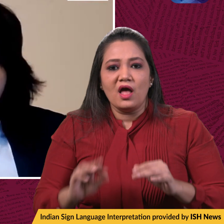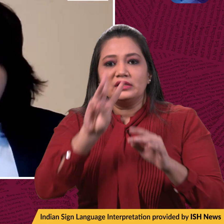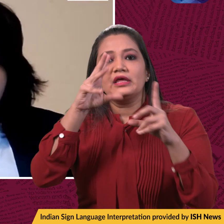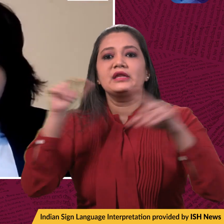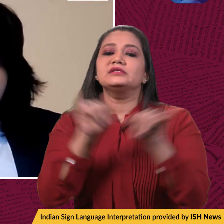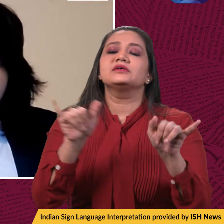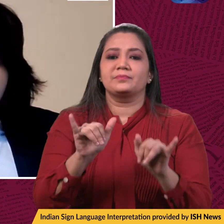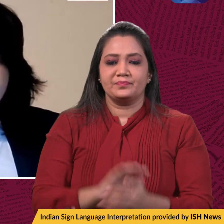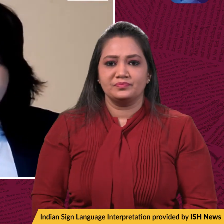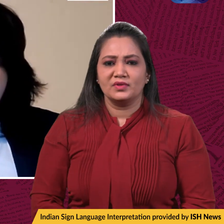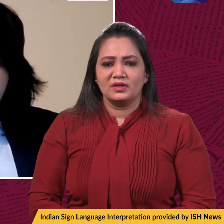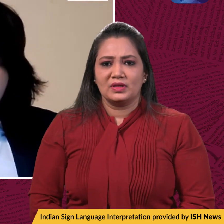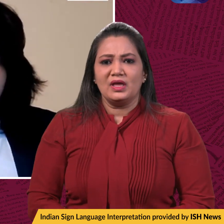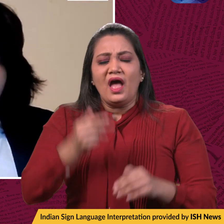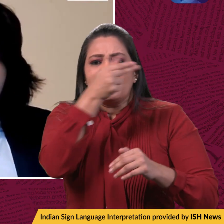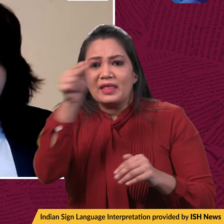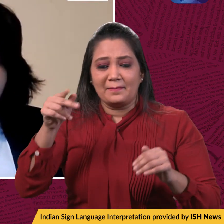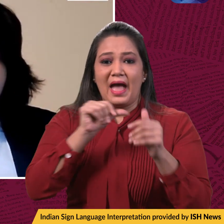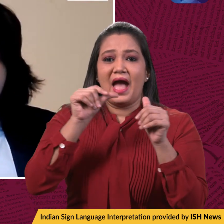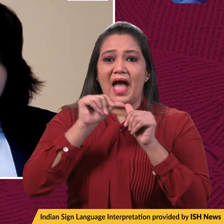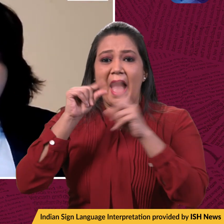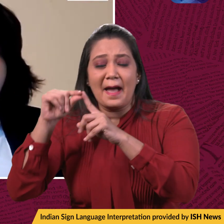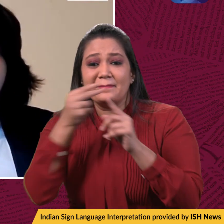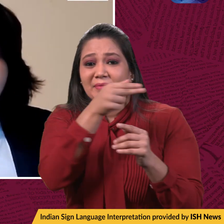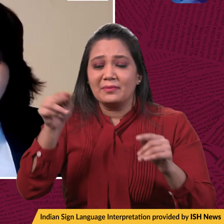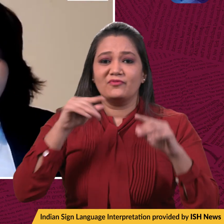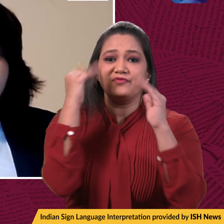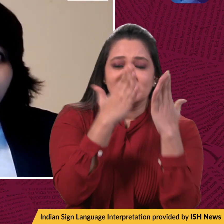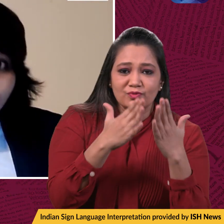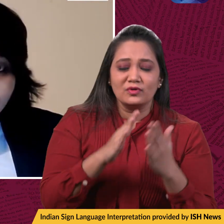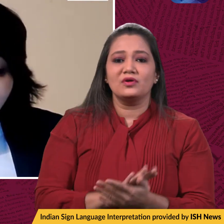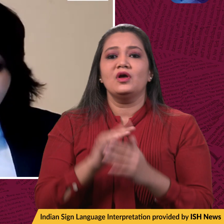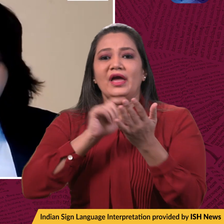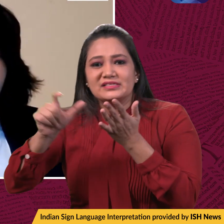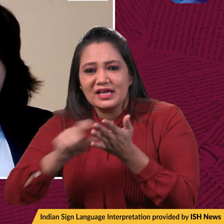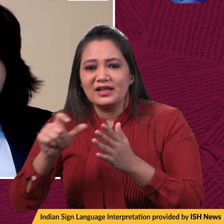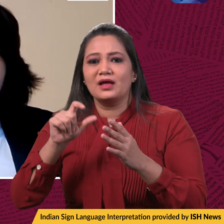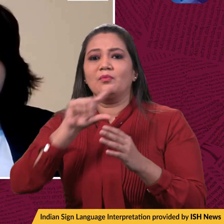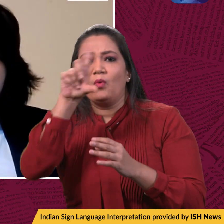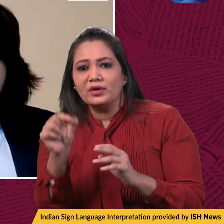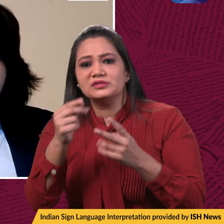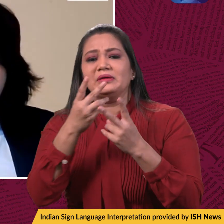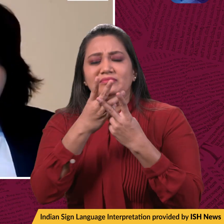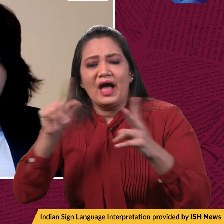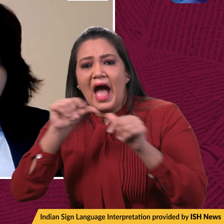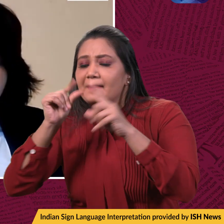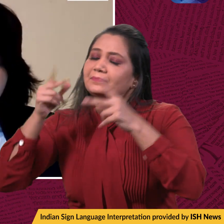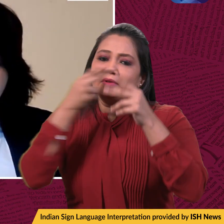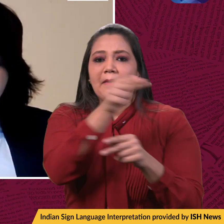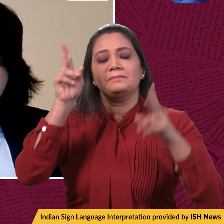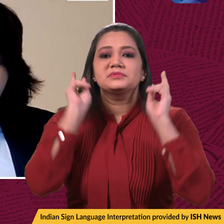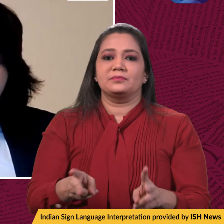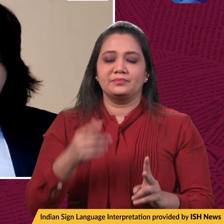And for those of you who are asking, the names of the apps, Facebook, Instagram, Messenger and WhatsApp, will remain the same.